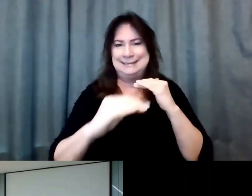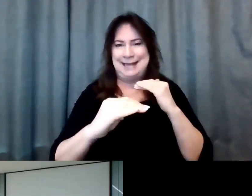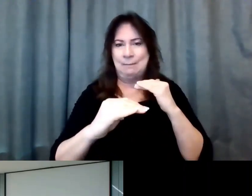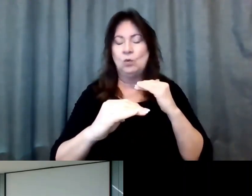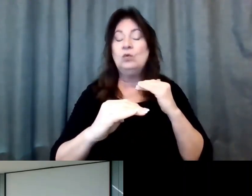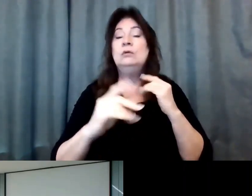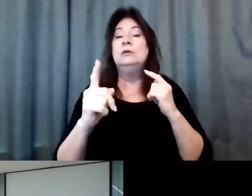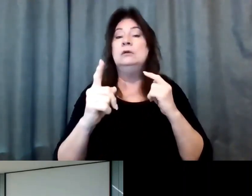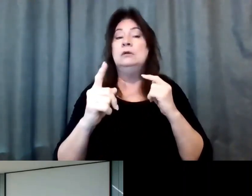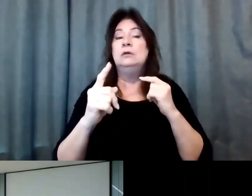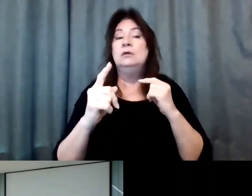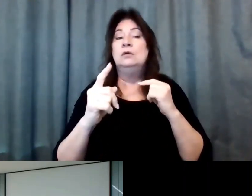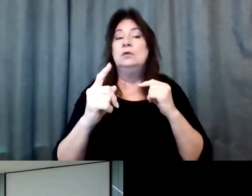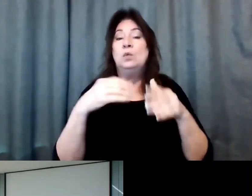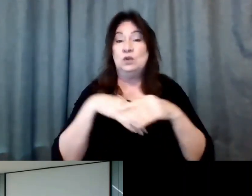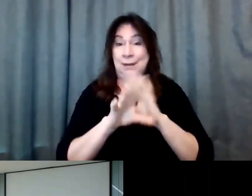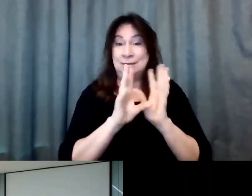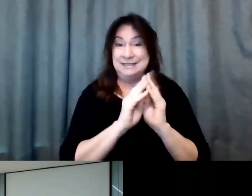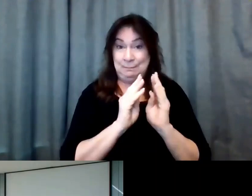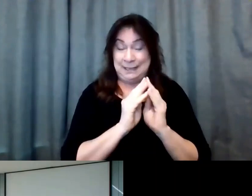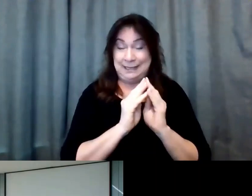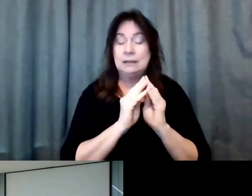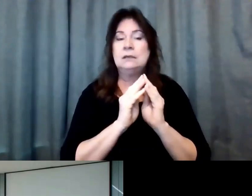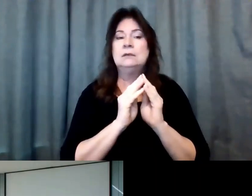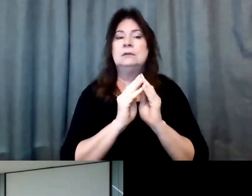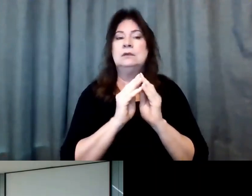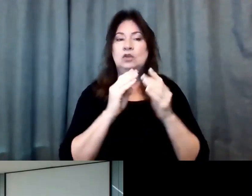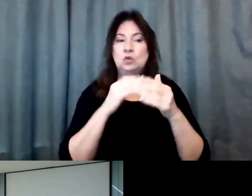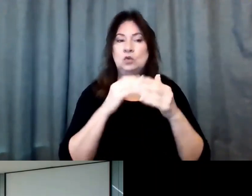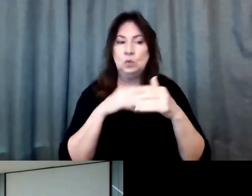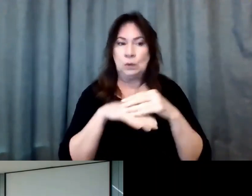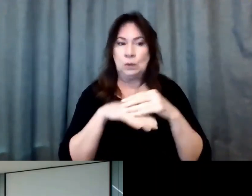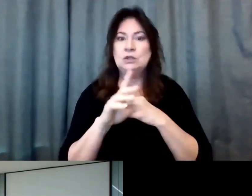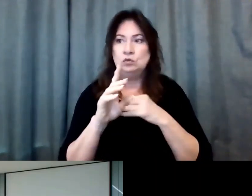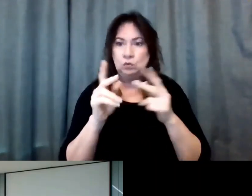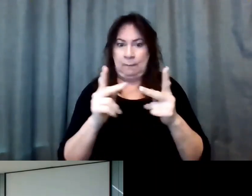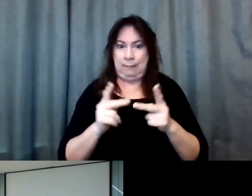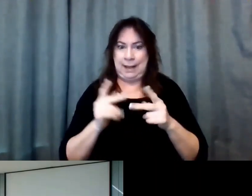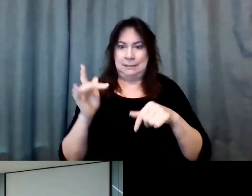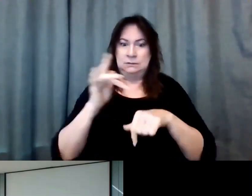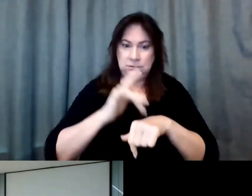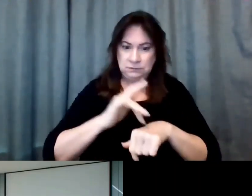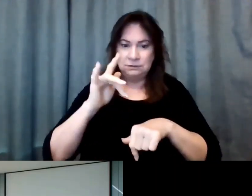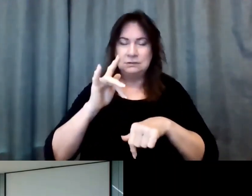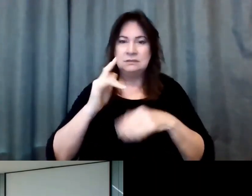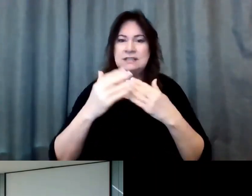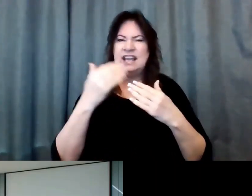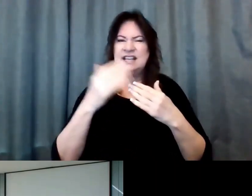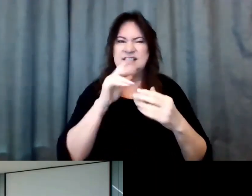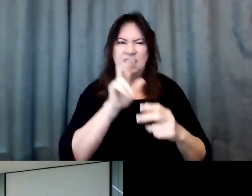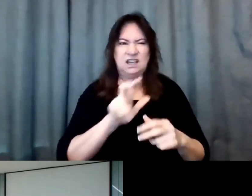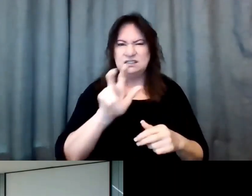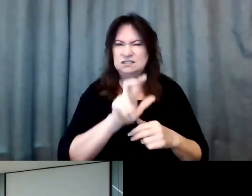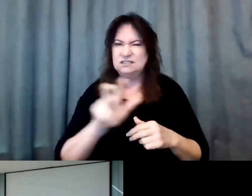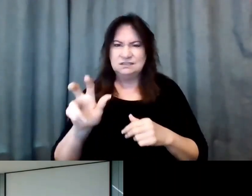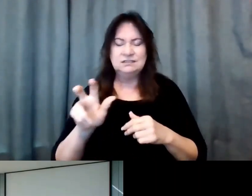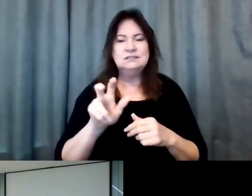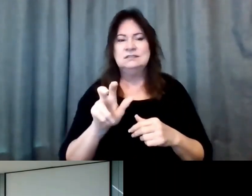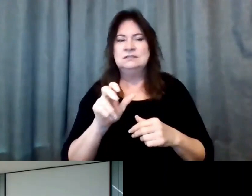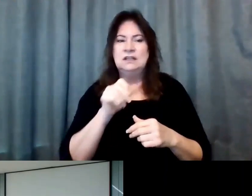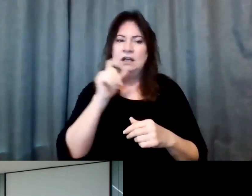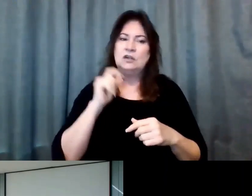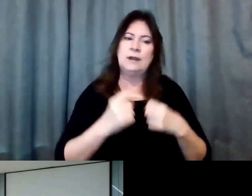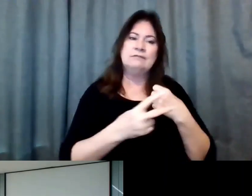to the meeting, you're coming to a destination where you can easily navigate without having to